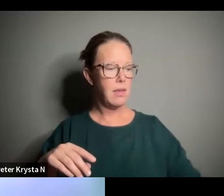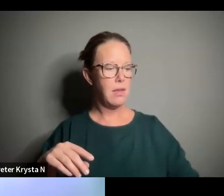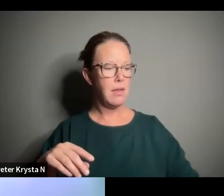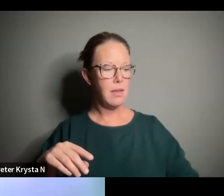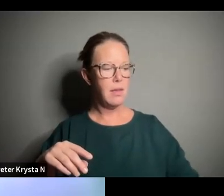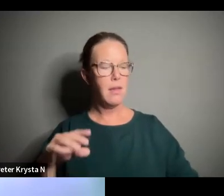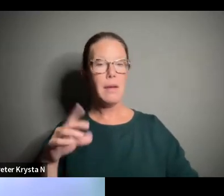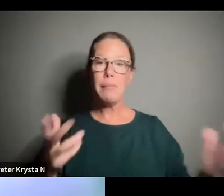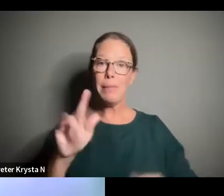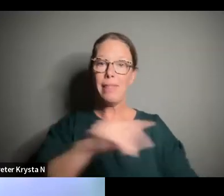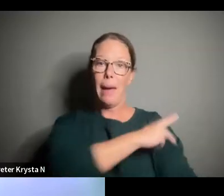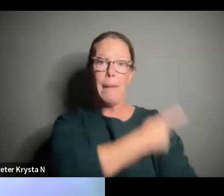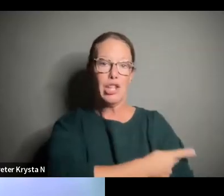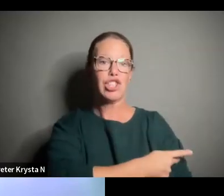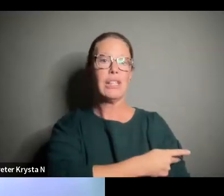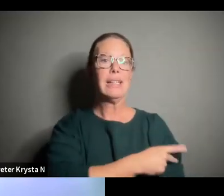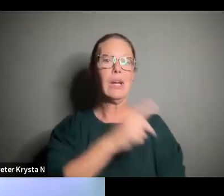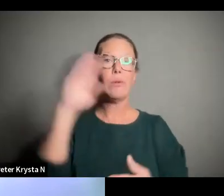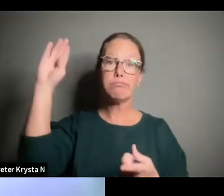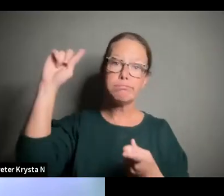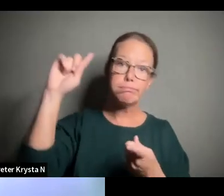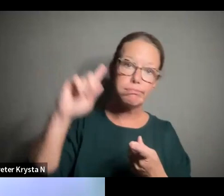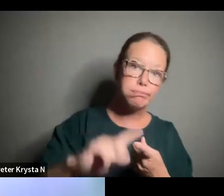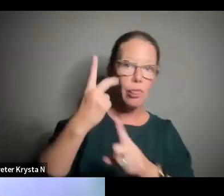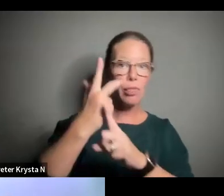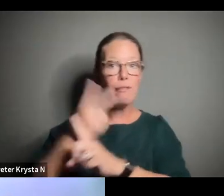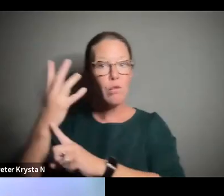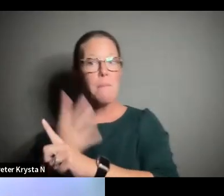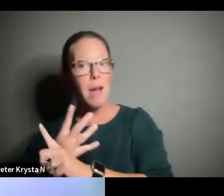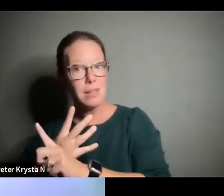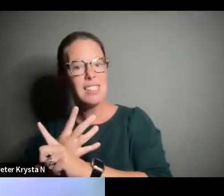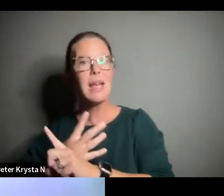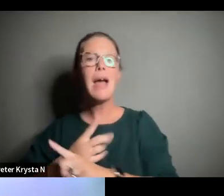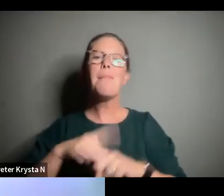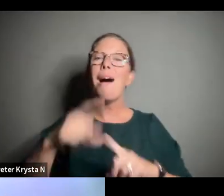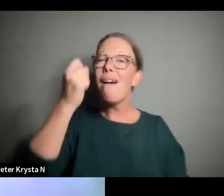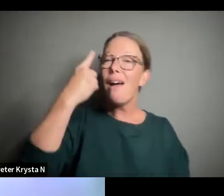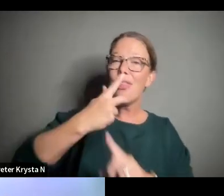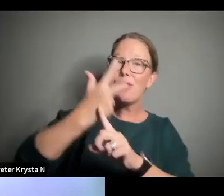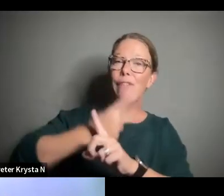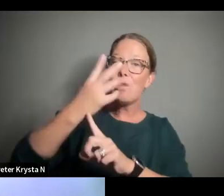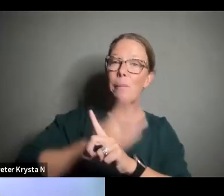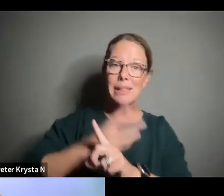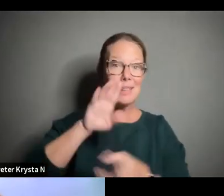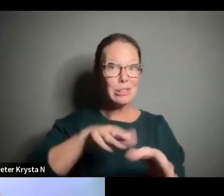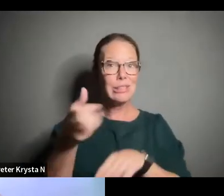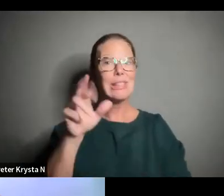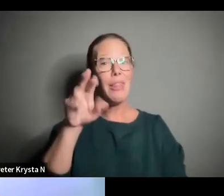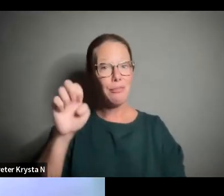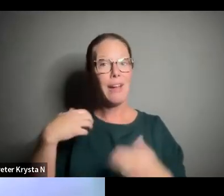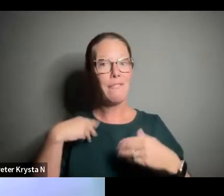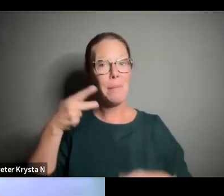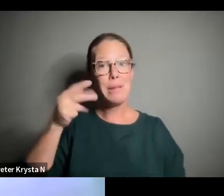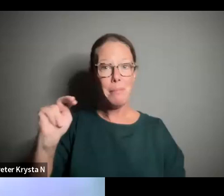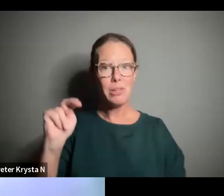maybe this patient may have been weaned on their own in 3 to 4 months. In that 3 to 4 months, there's a death rate from pneumonias. And a group in